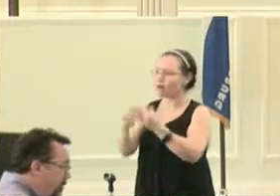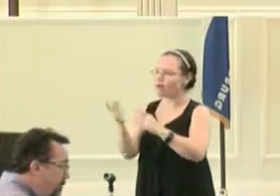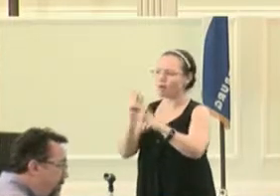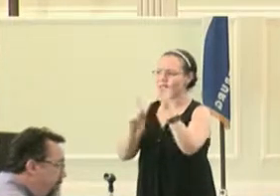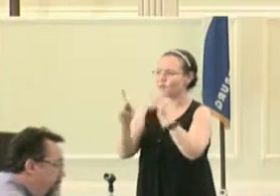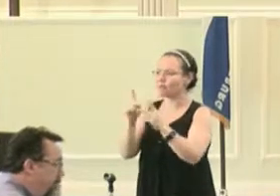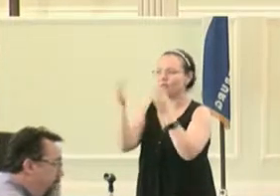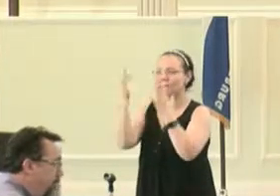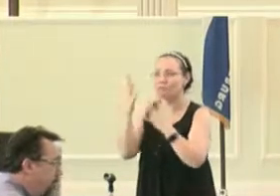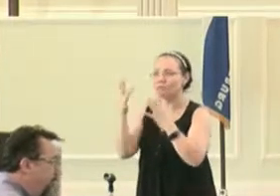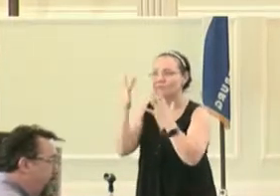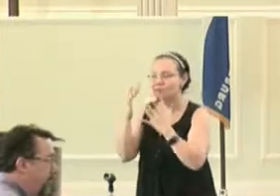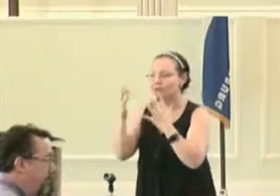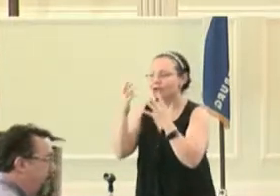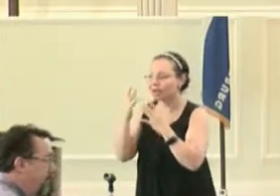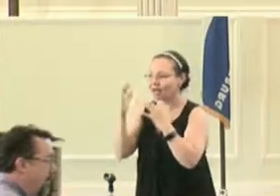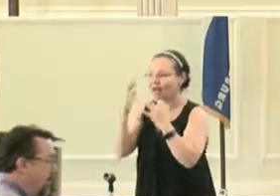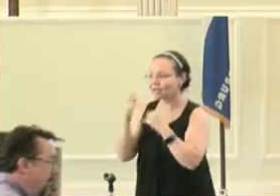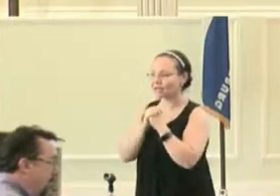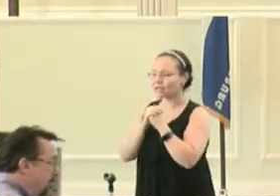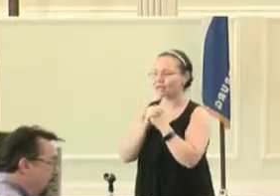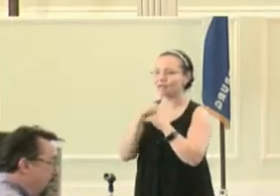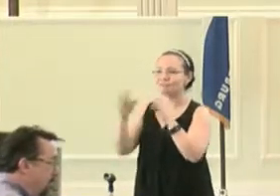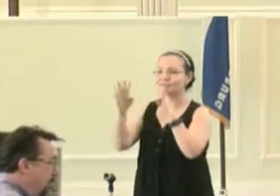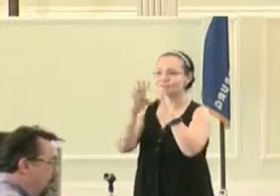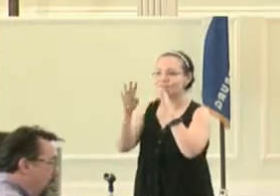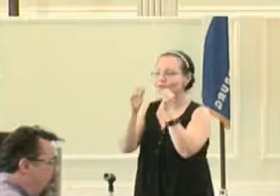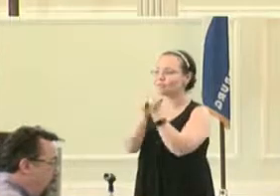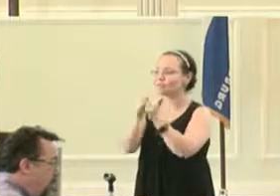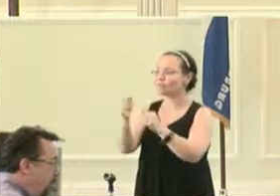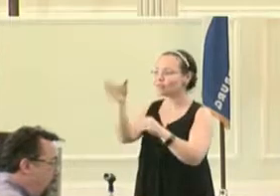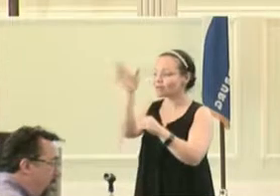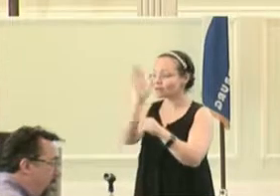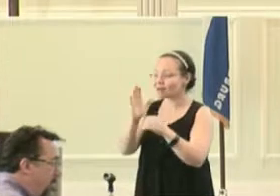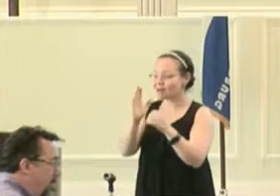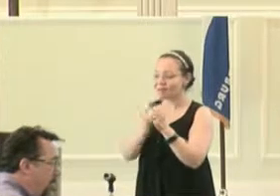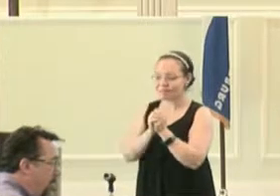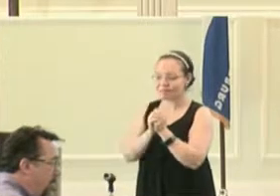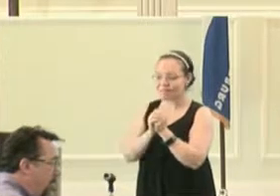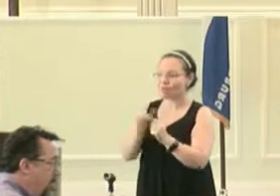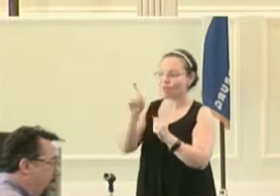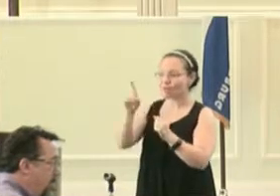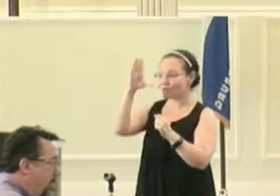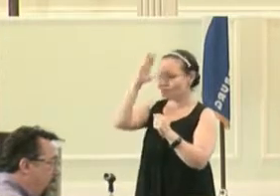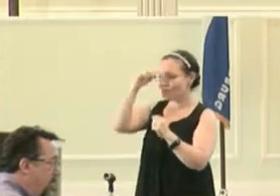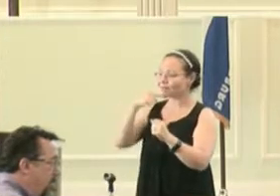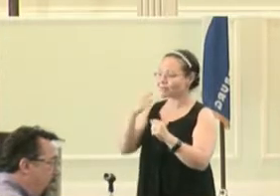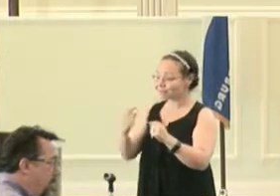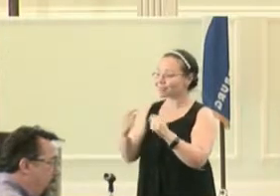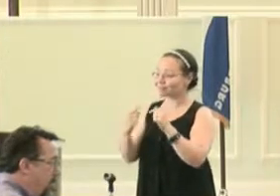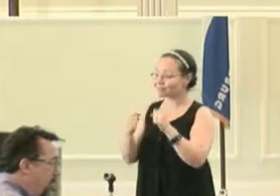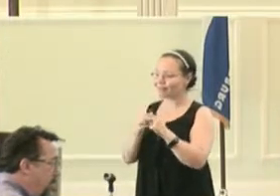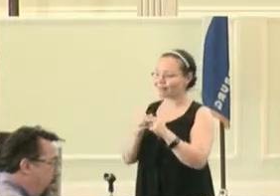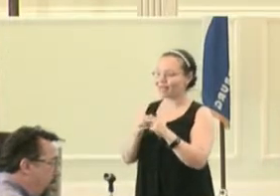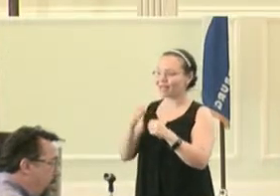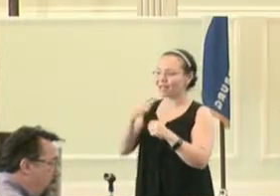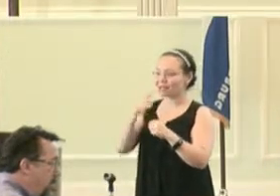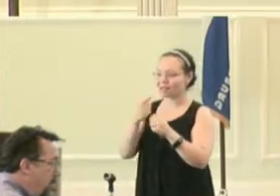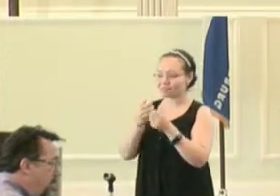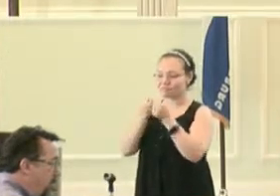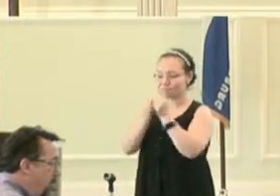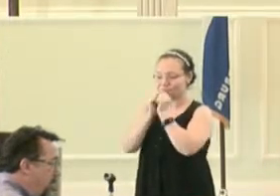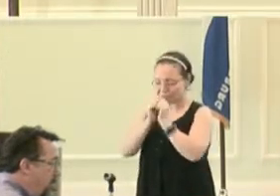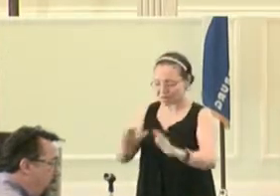but nobody was willing to share their lunch but that one little boy. So you know what happened? He blessed the